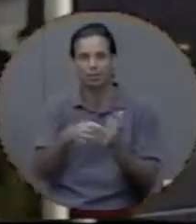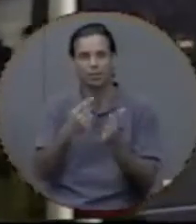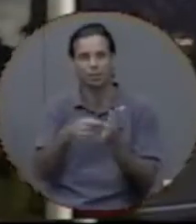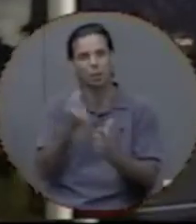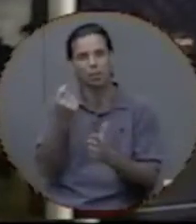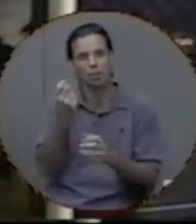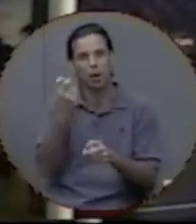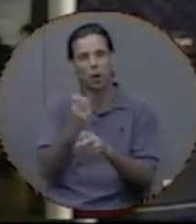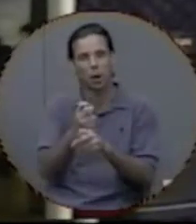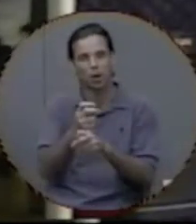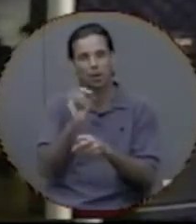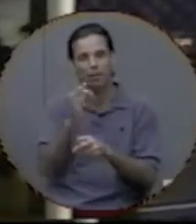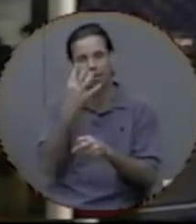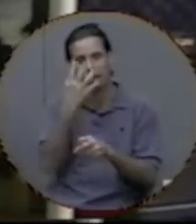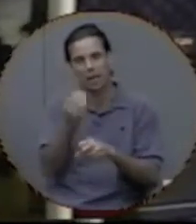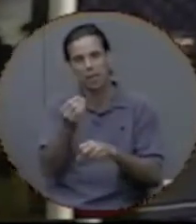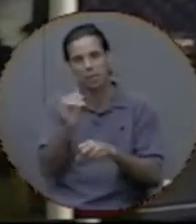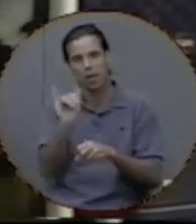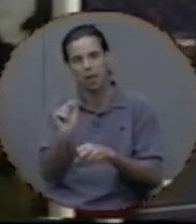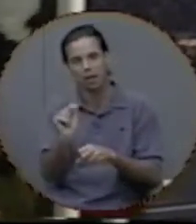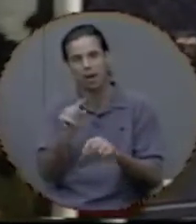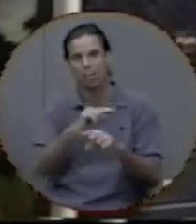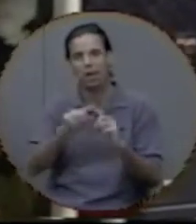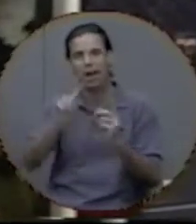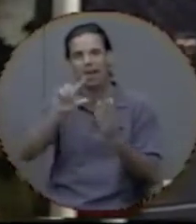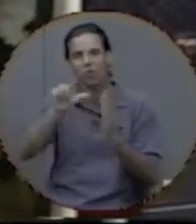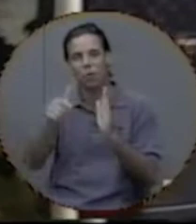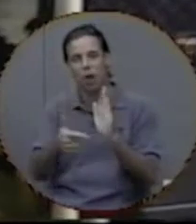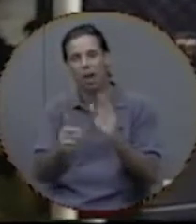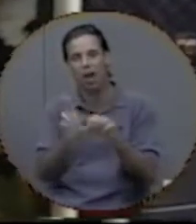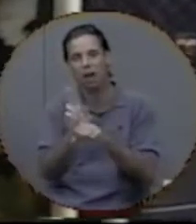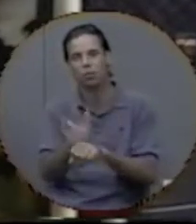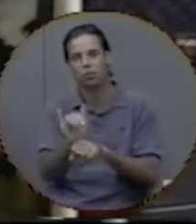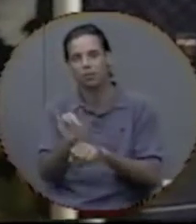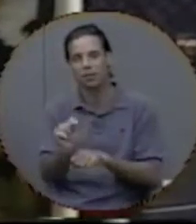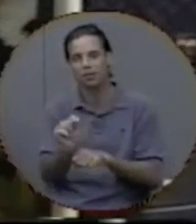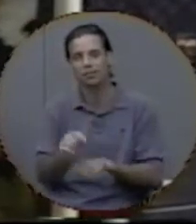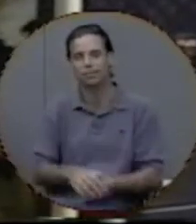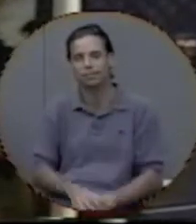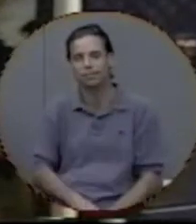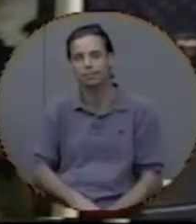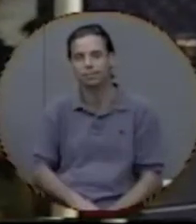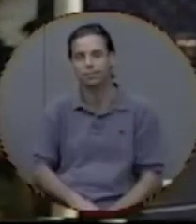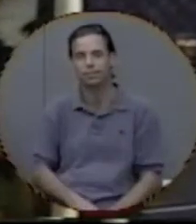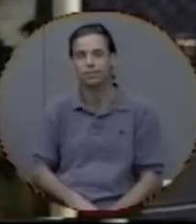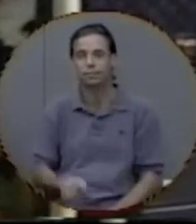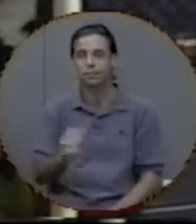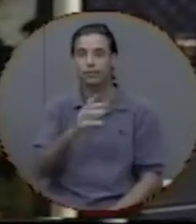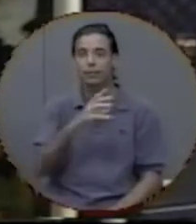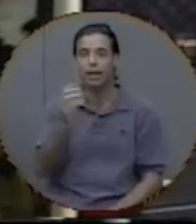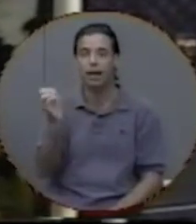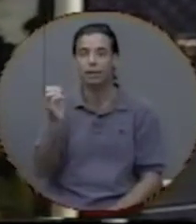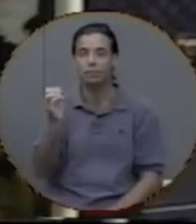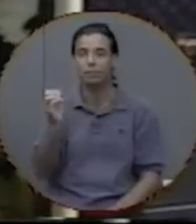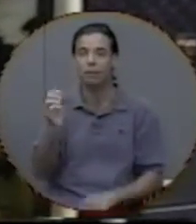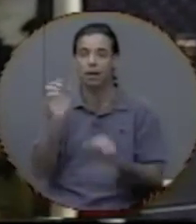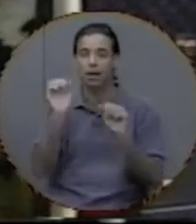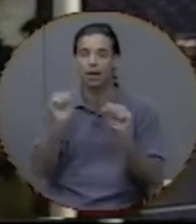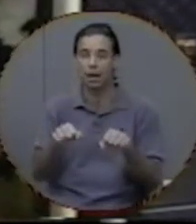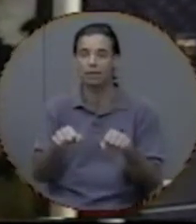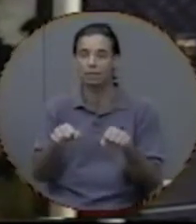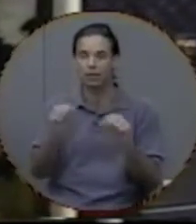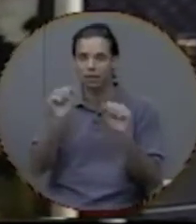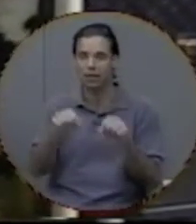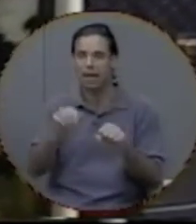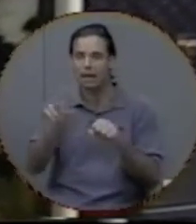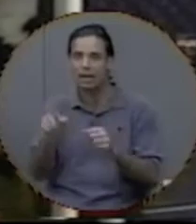hard when I'm sleeping on it, but after a while I got used to it. To toughen you up a little. And I'm able to get